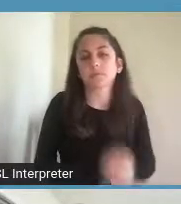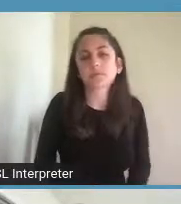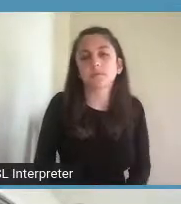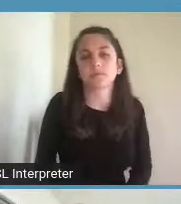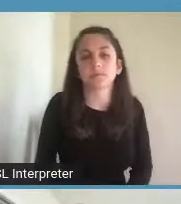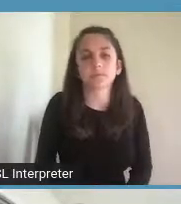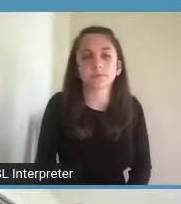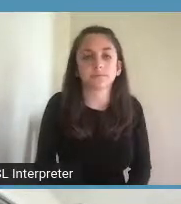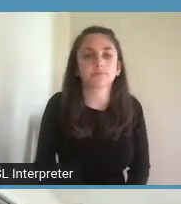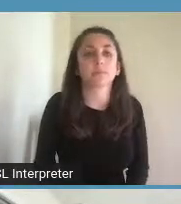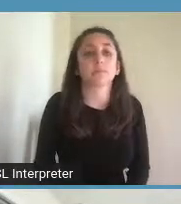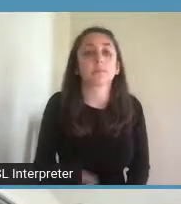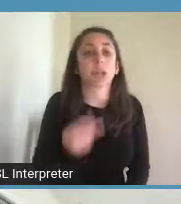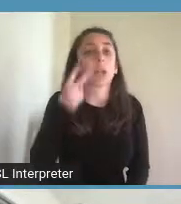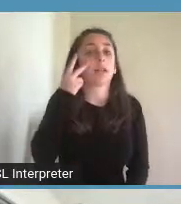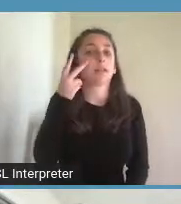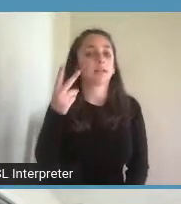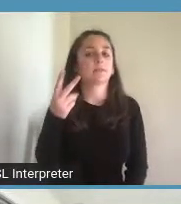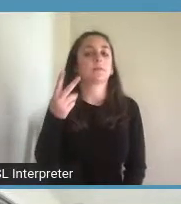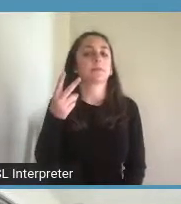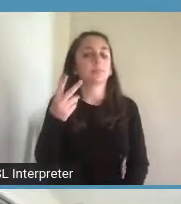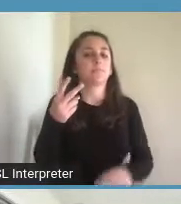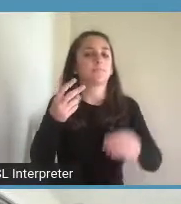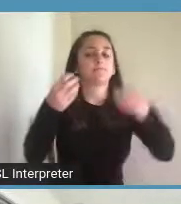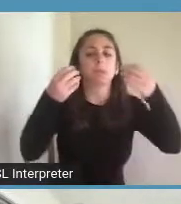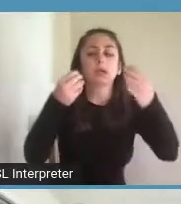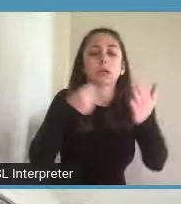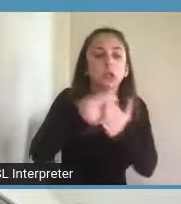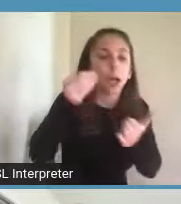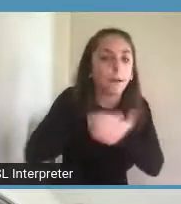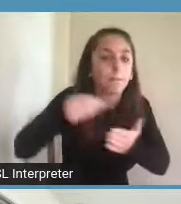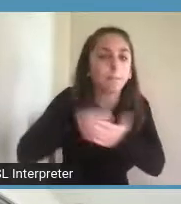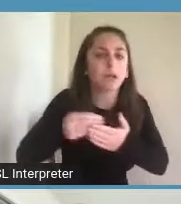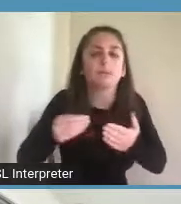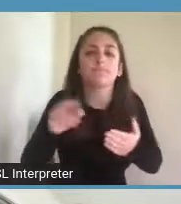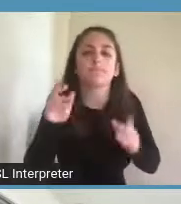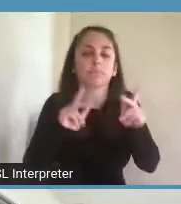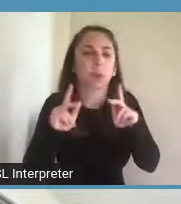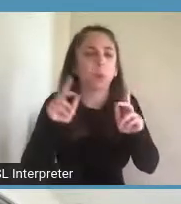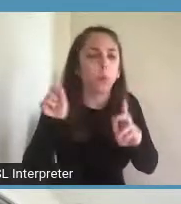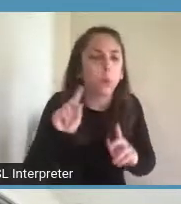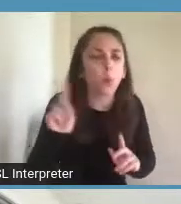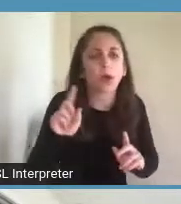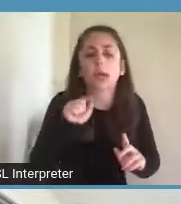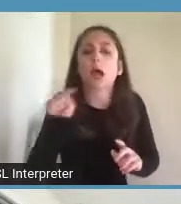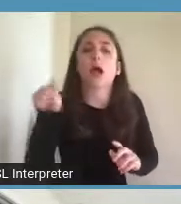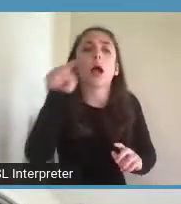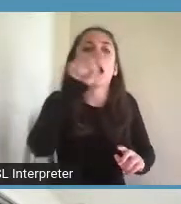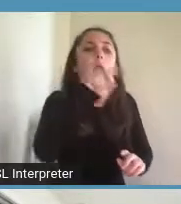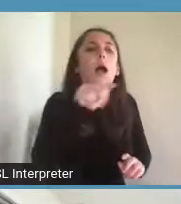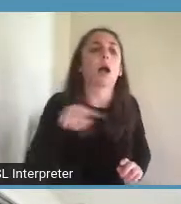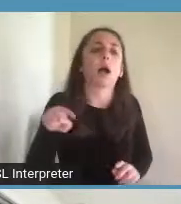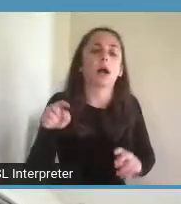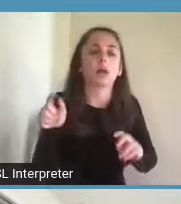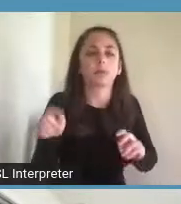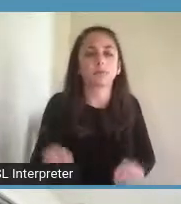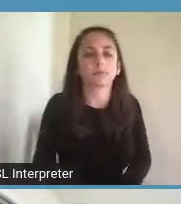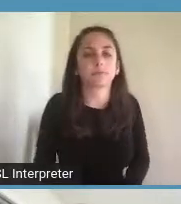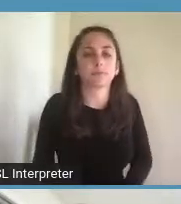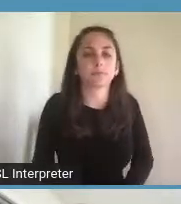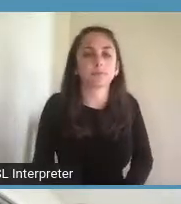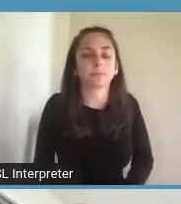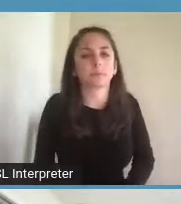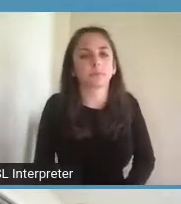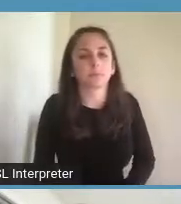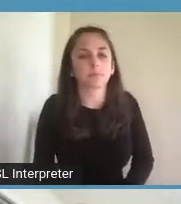Again, you can see where people are shopping from. You can tie that to age demographics and other types of demographics, location,